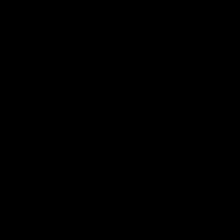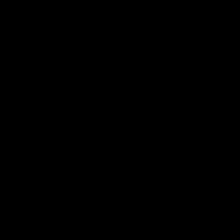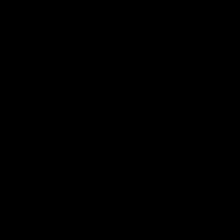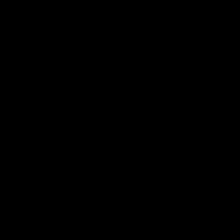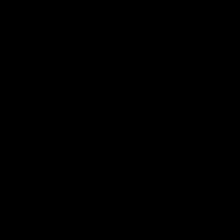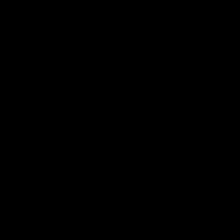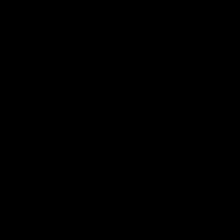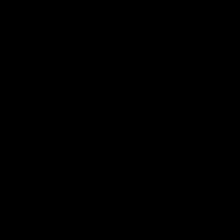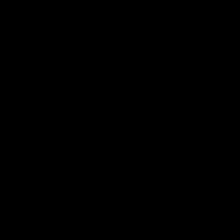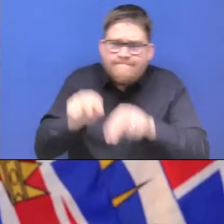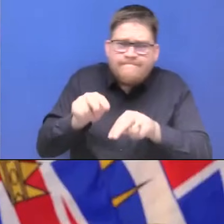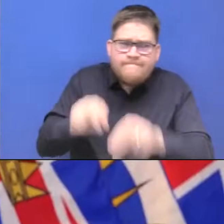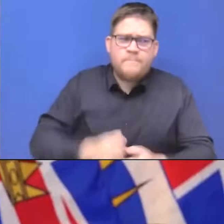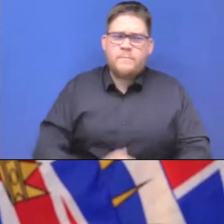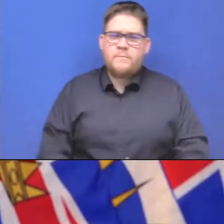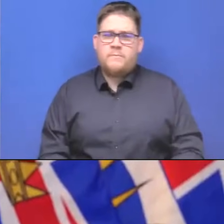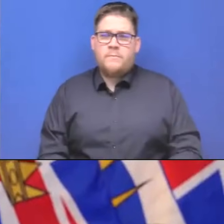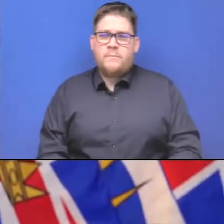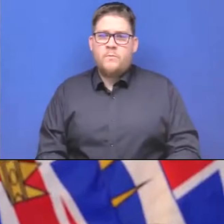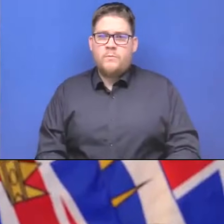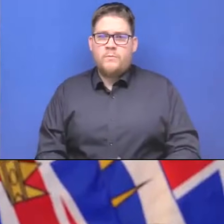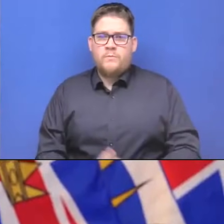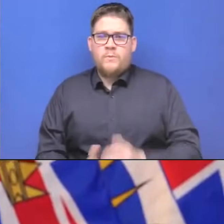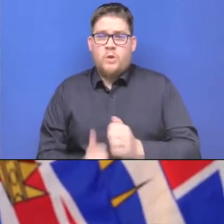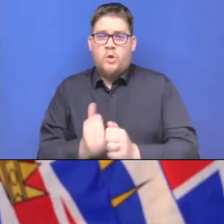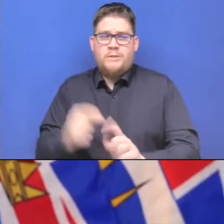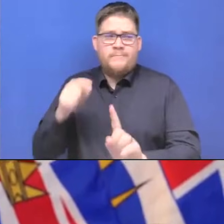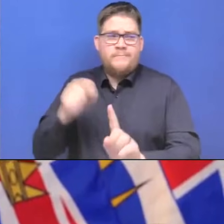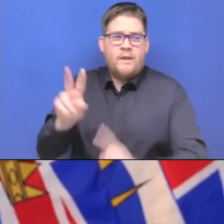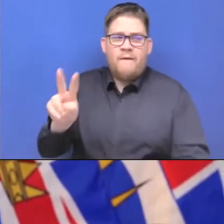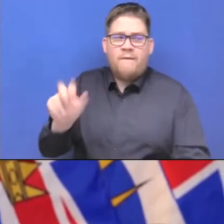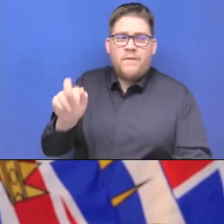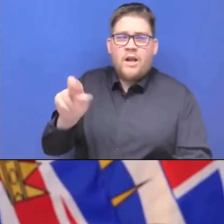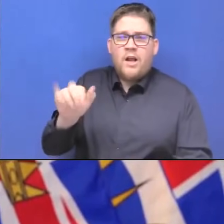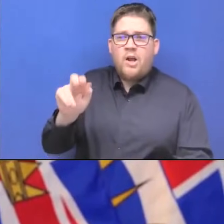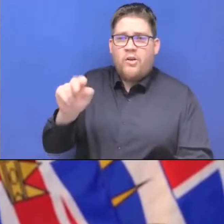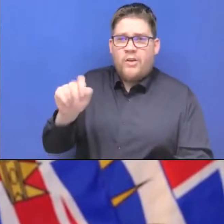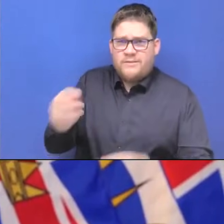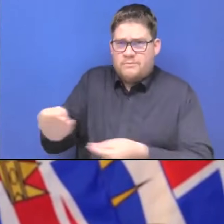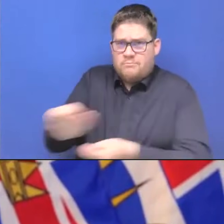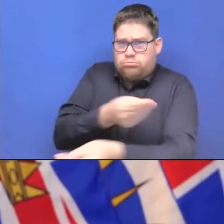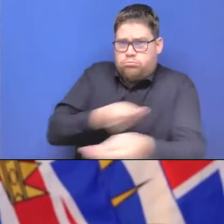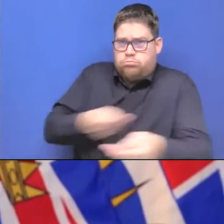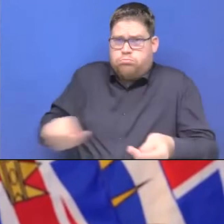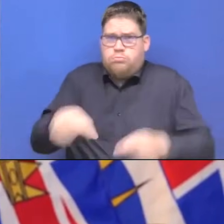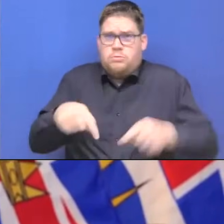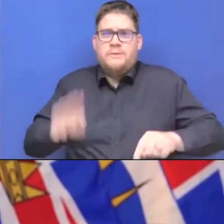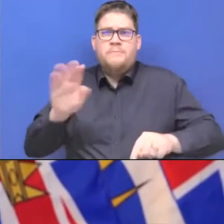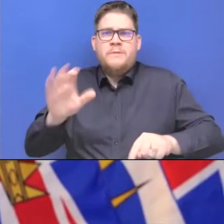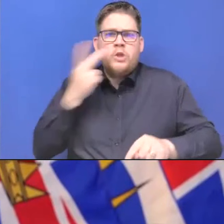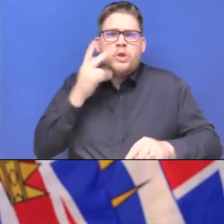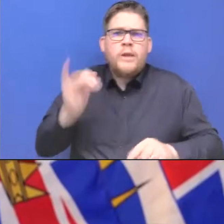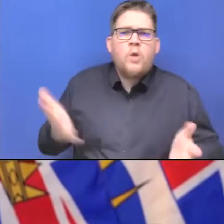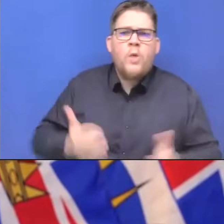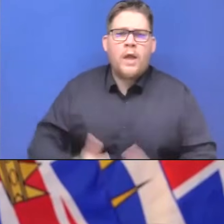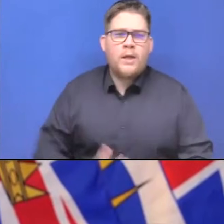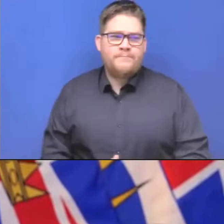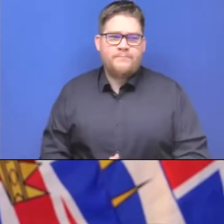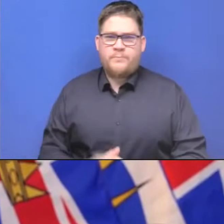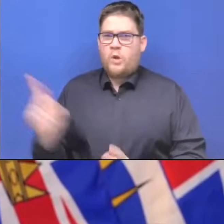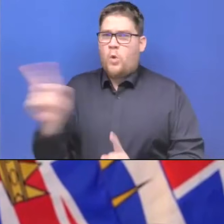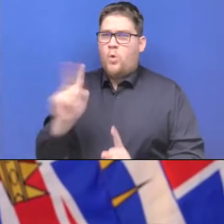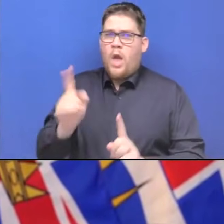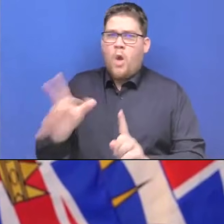what illness here in British Columbia, where is transmission happening, who is being affected, what are the